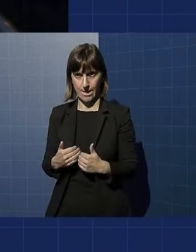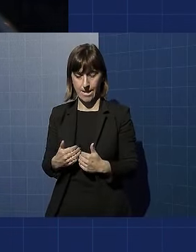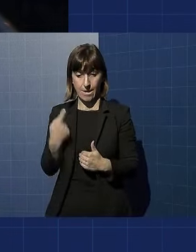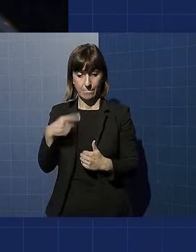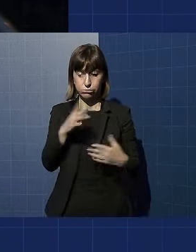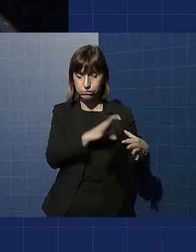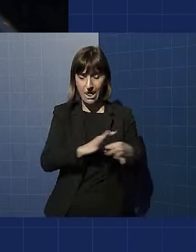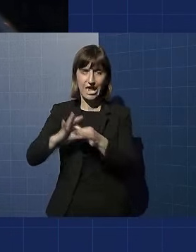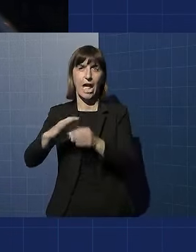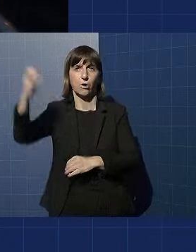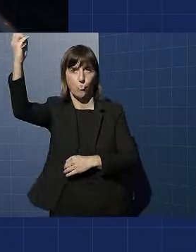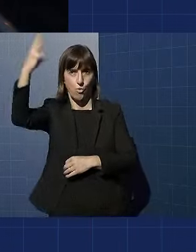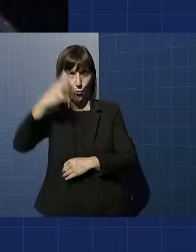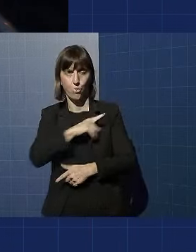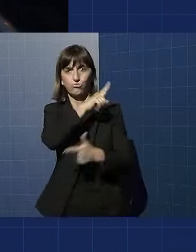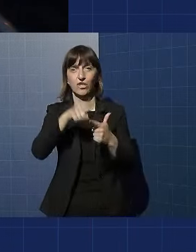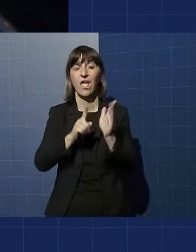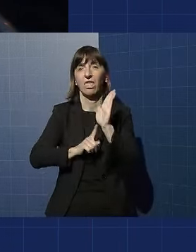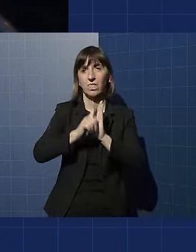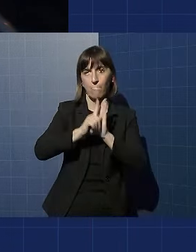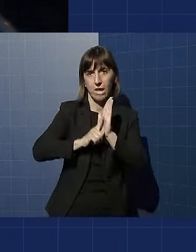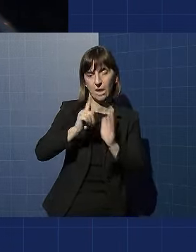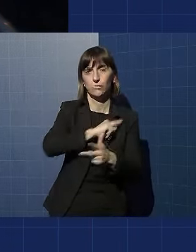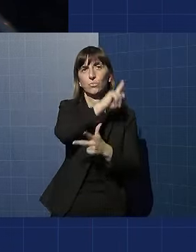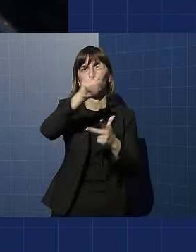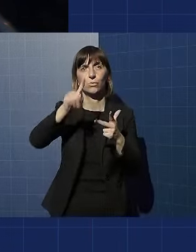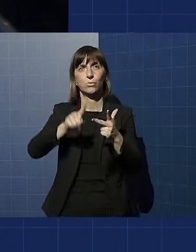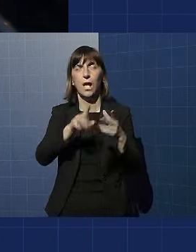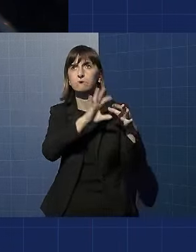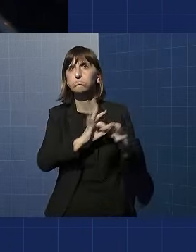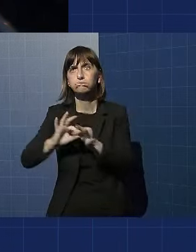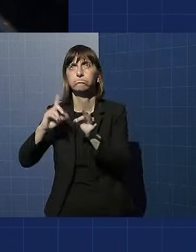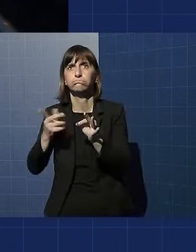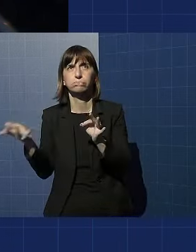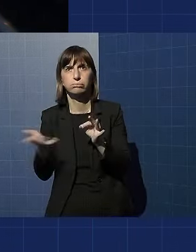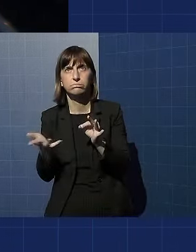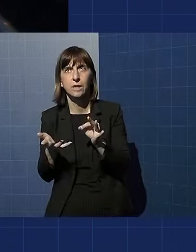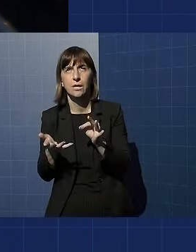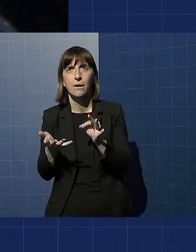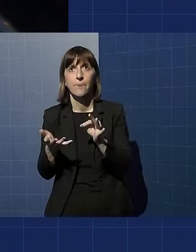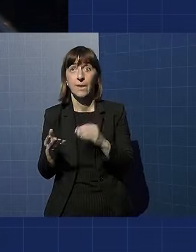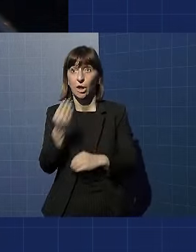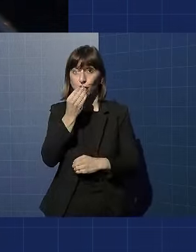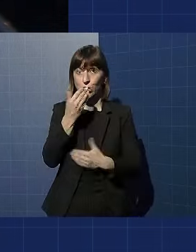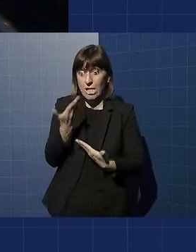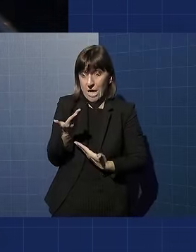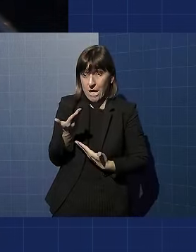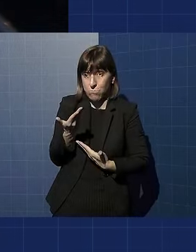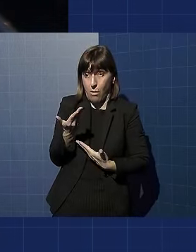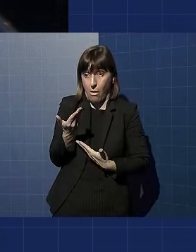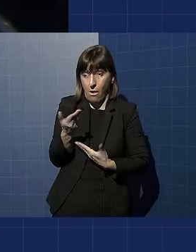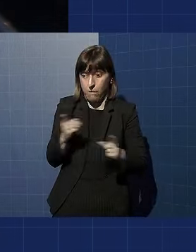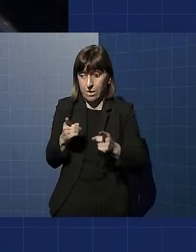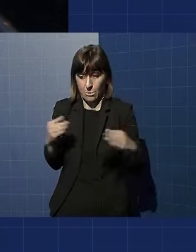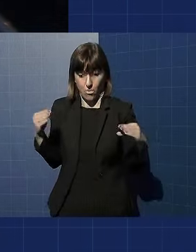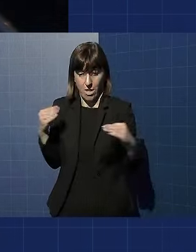do with the food an astronaut needs to take before, because we need to beef them up. This is also what bears do. They eat a